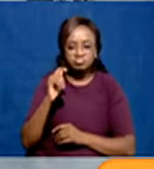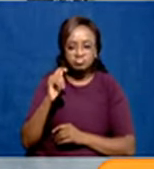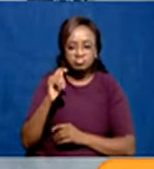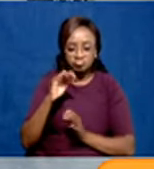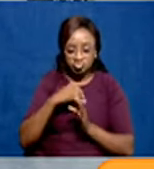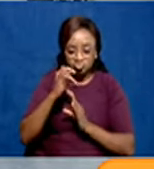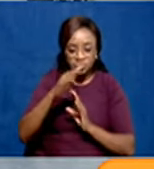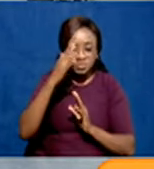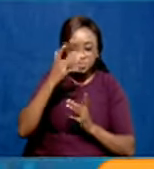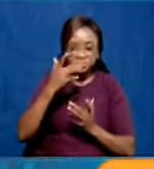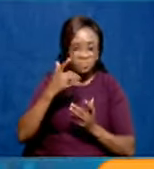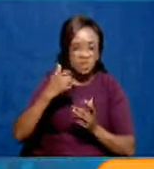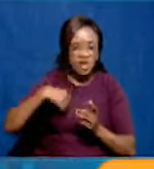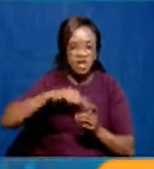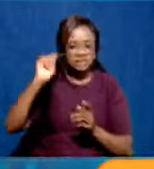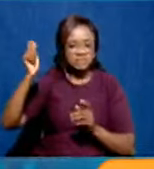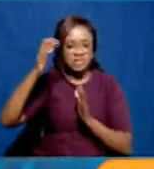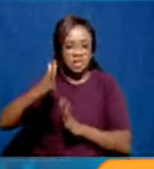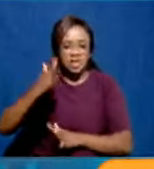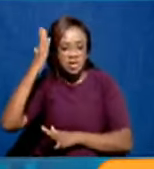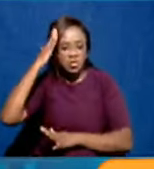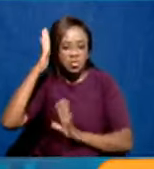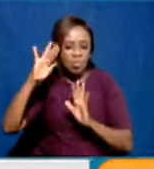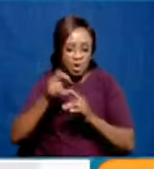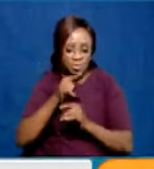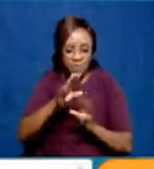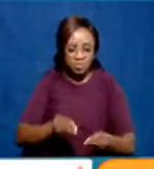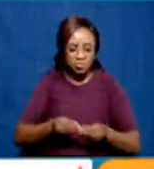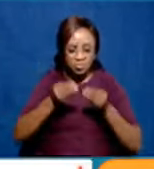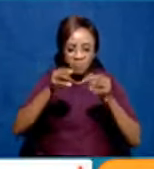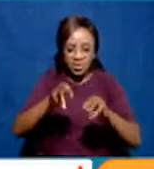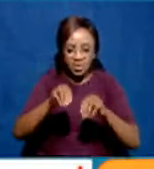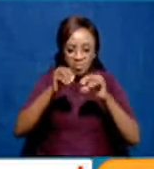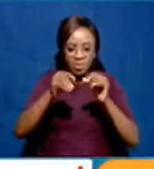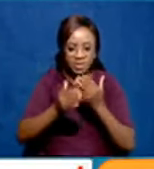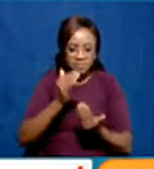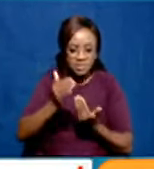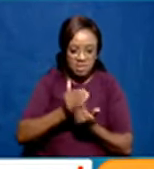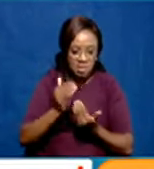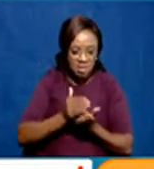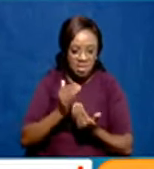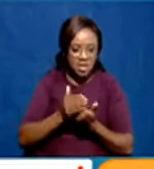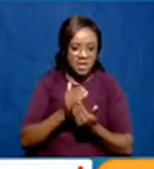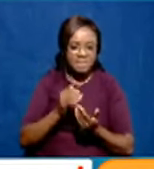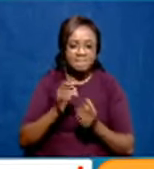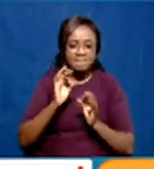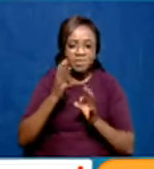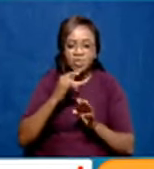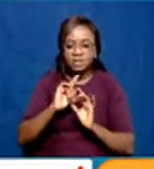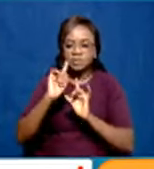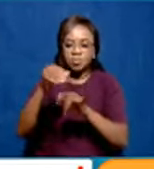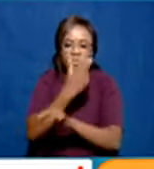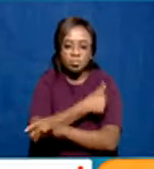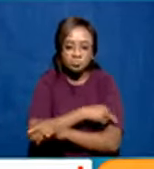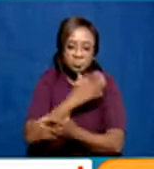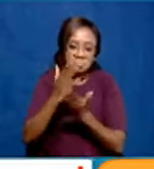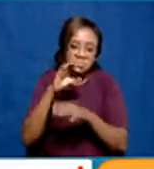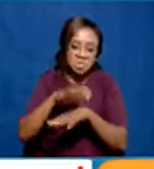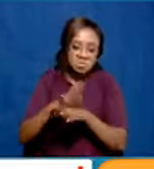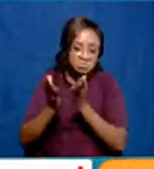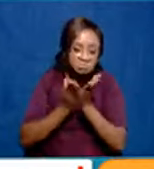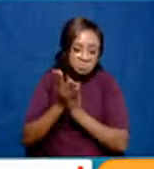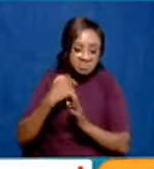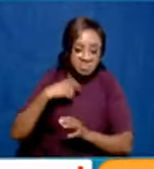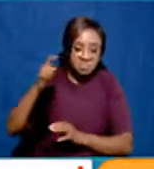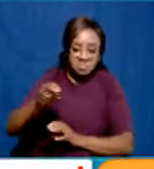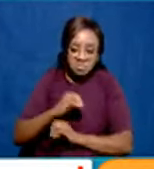of quality of care that bedeviled the old system, where you go to facilities, either you don't get the service you require or